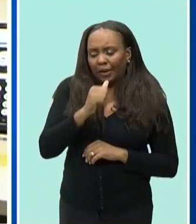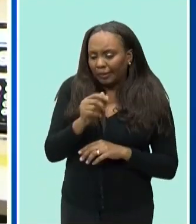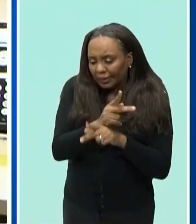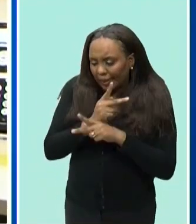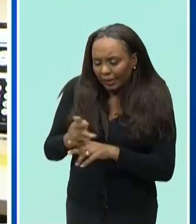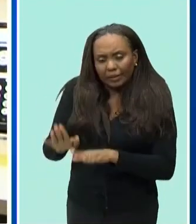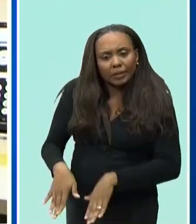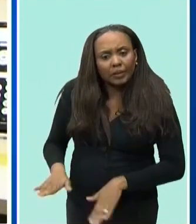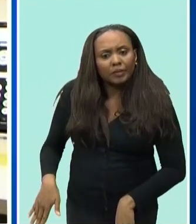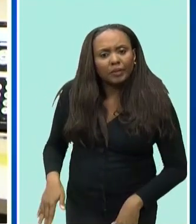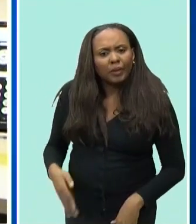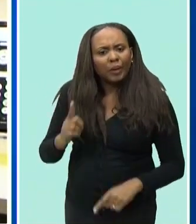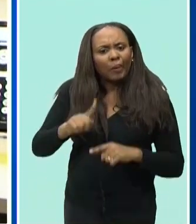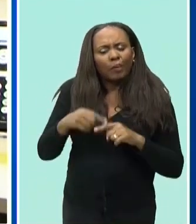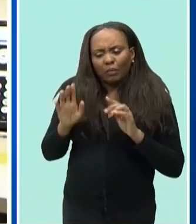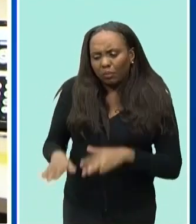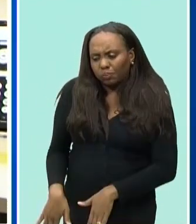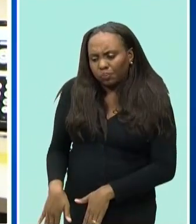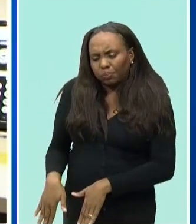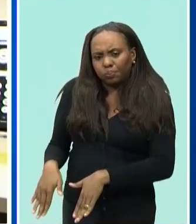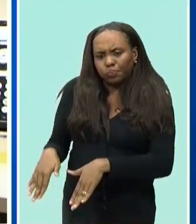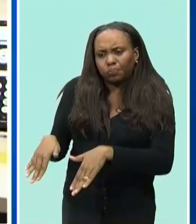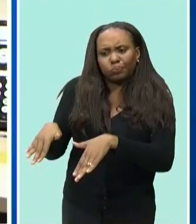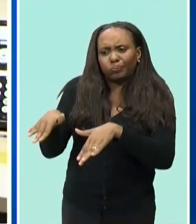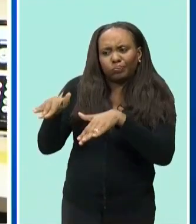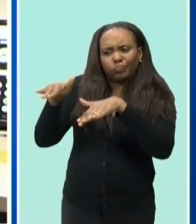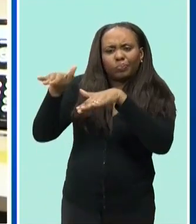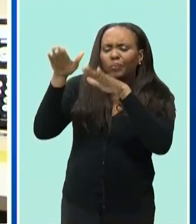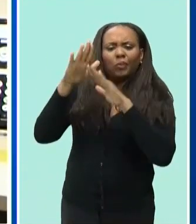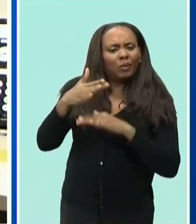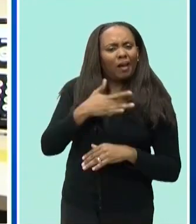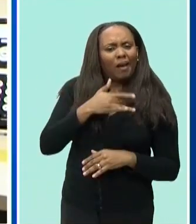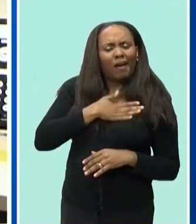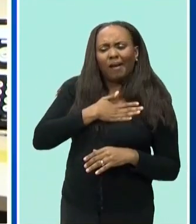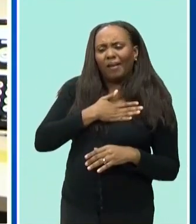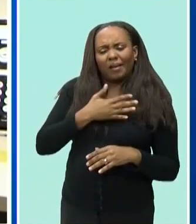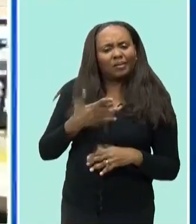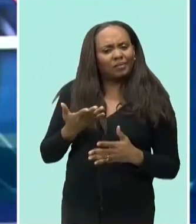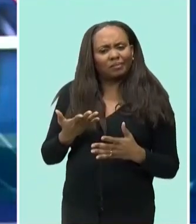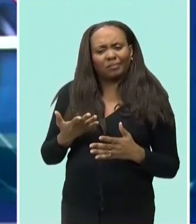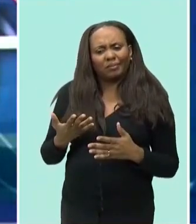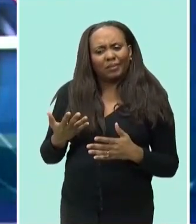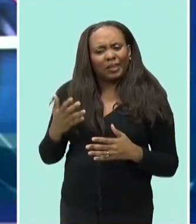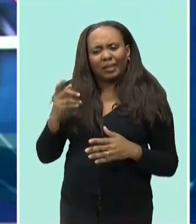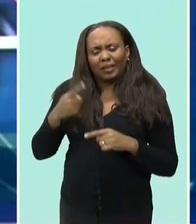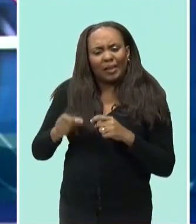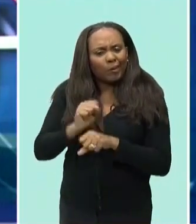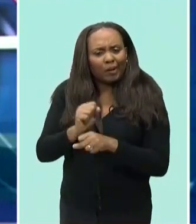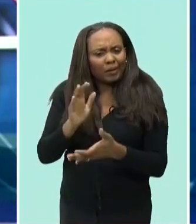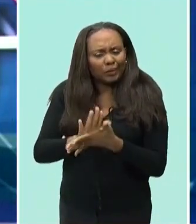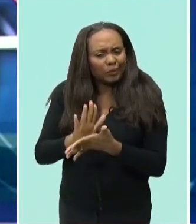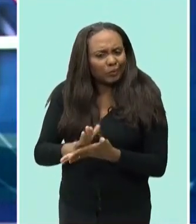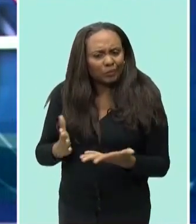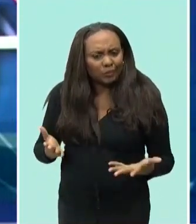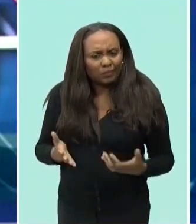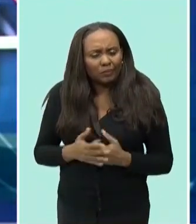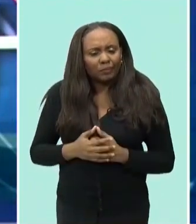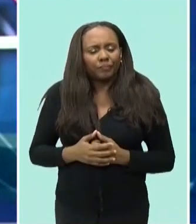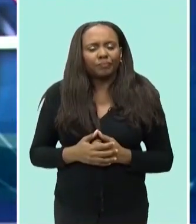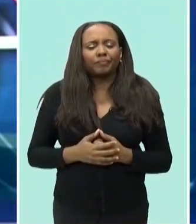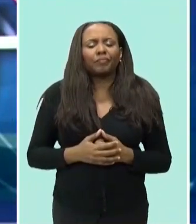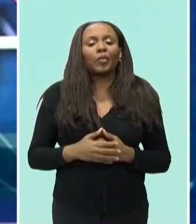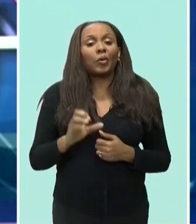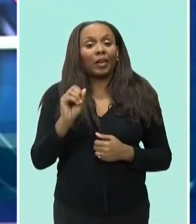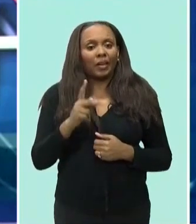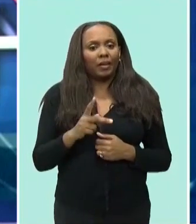care of them, take care of their health and their hearts, they will not be able to function effectively at school and so on. Well, speaking of health, we all know the